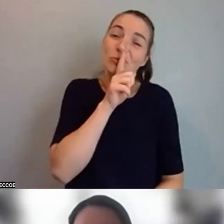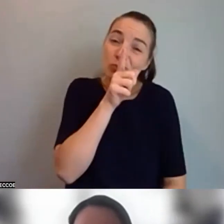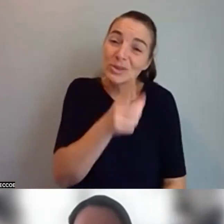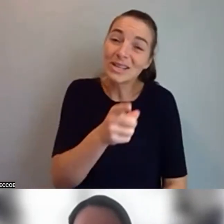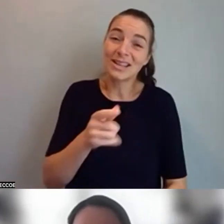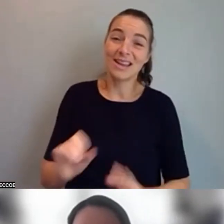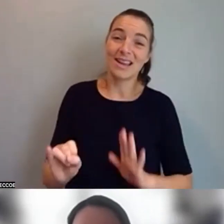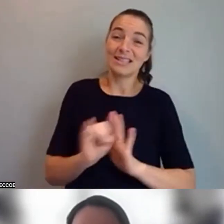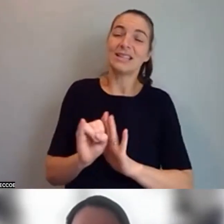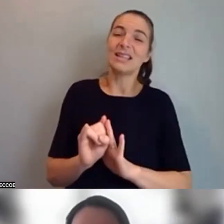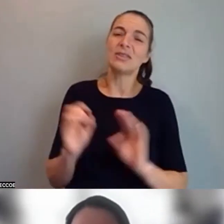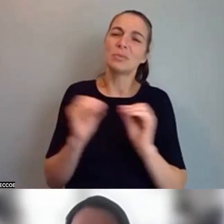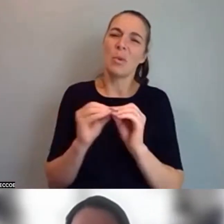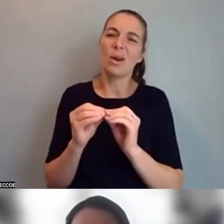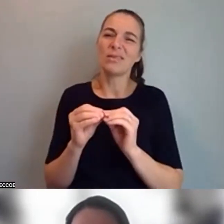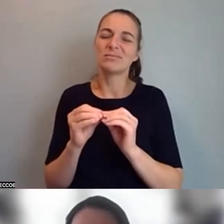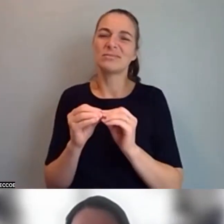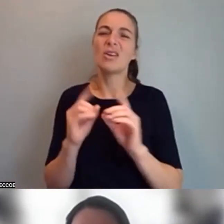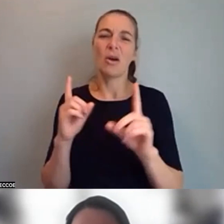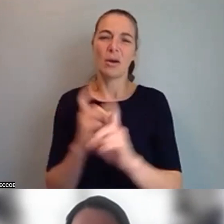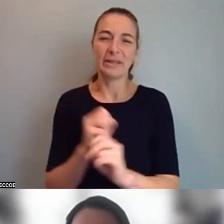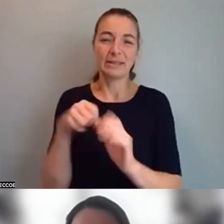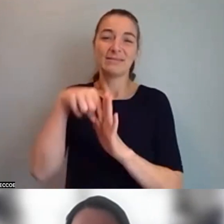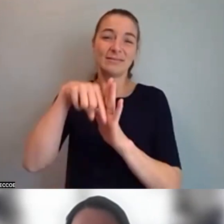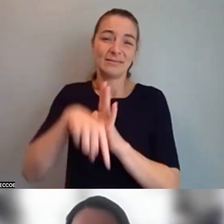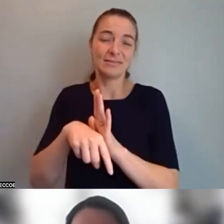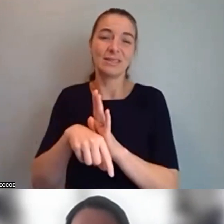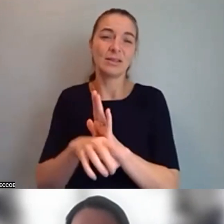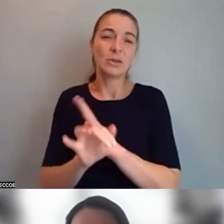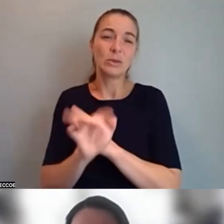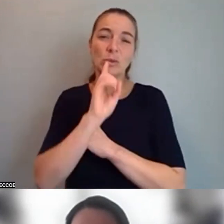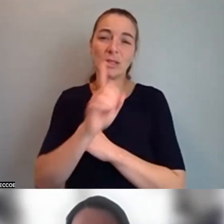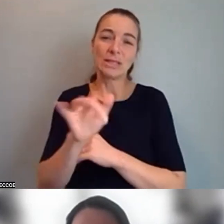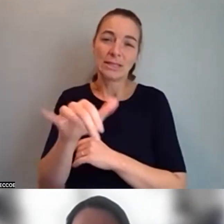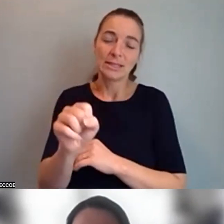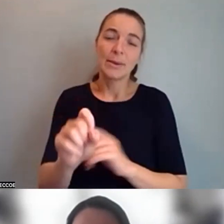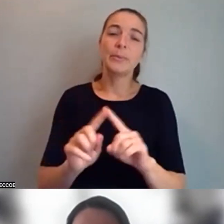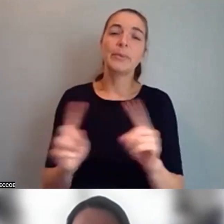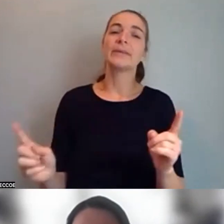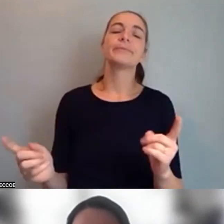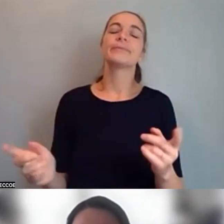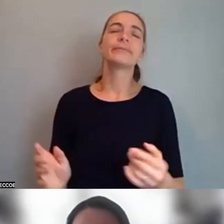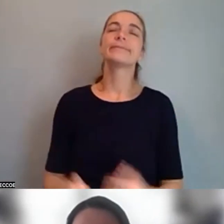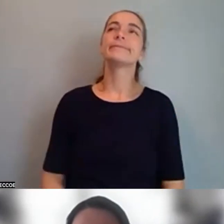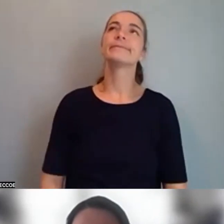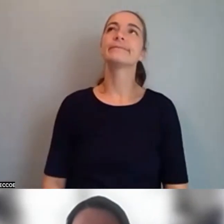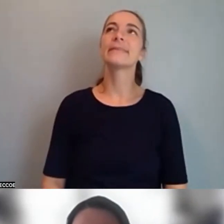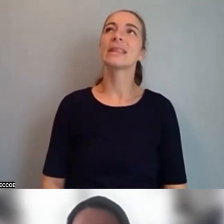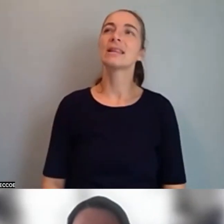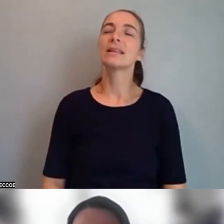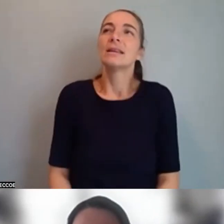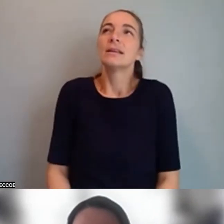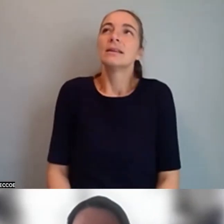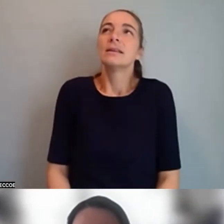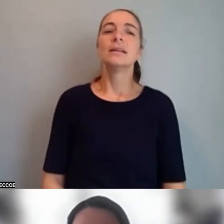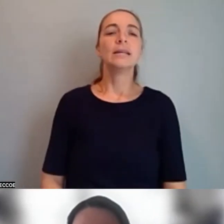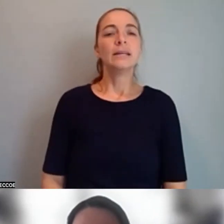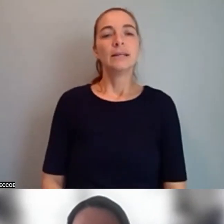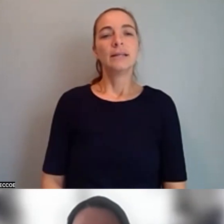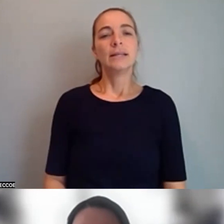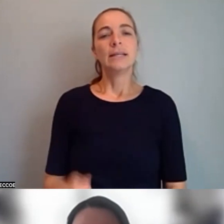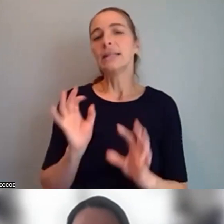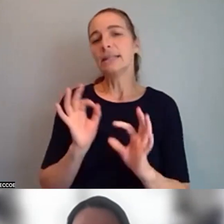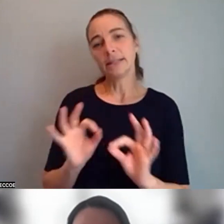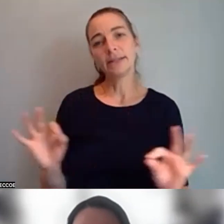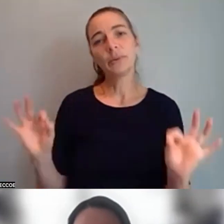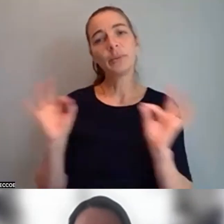much more than just identity. And so I think, you know, it's really important for